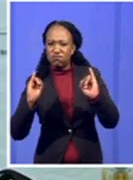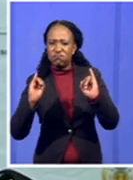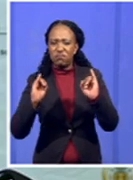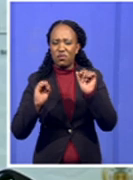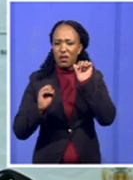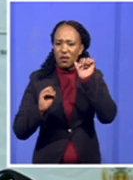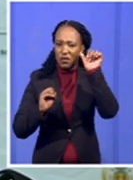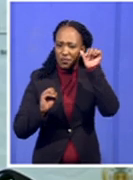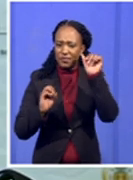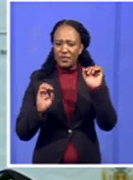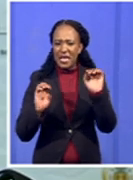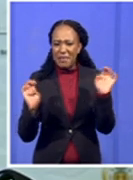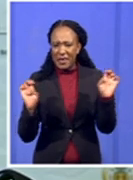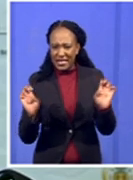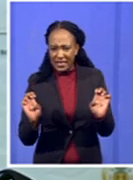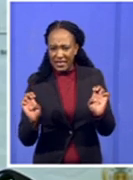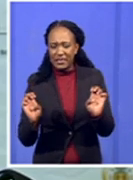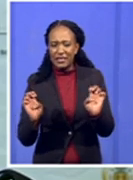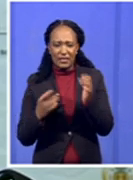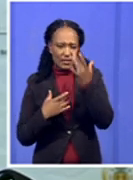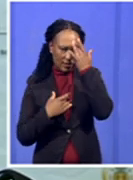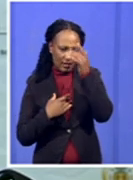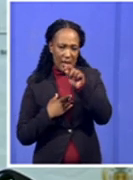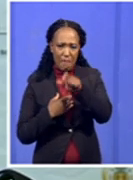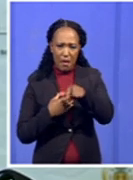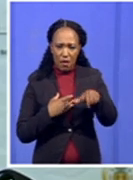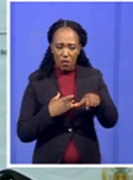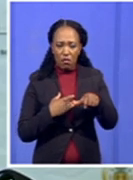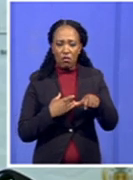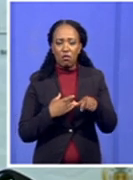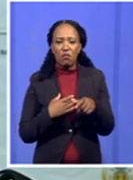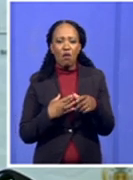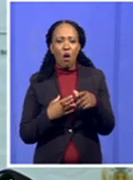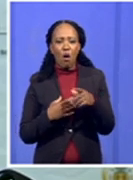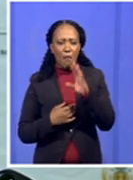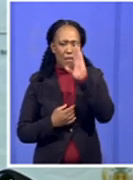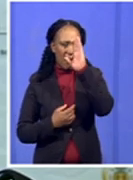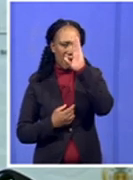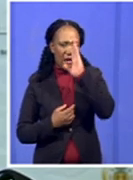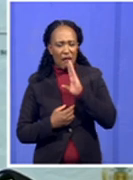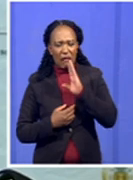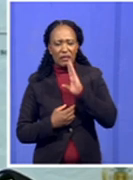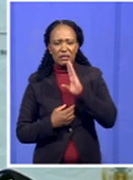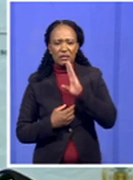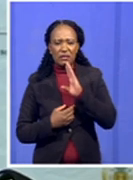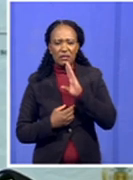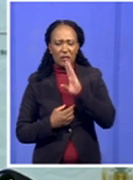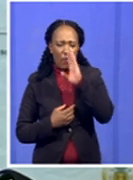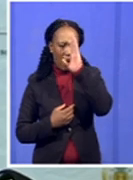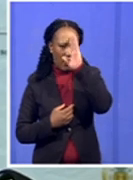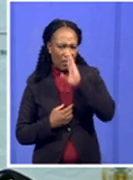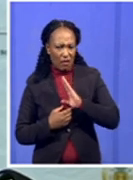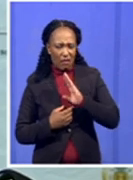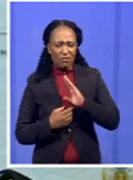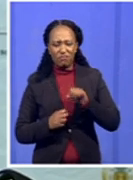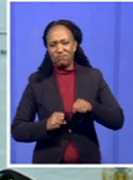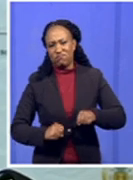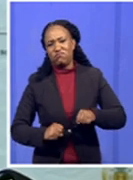emergency patients, such as acute strokes, some of the trauma